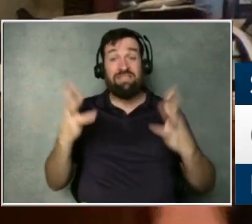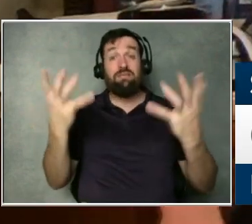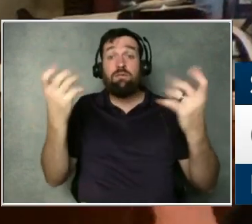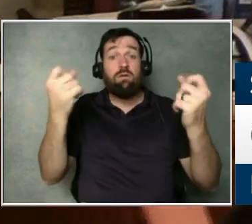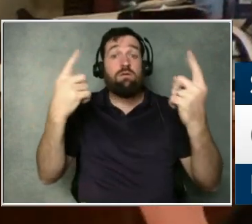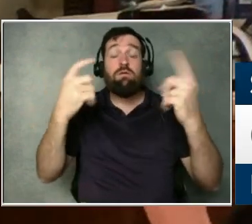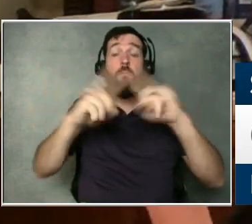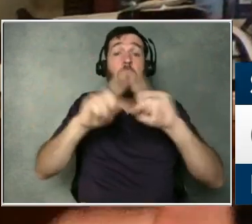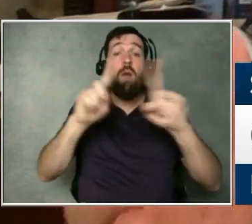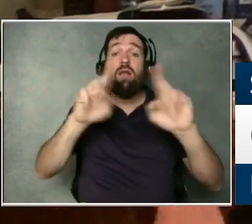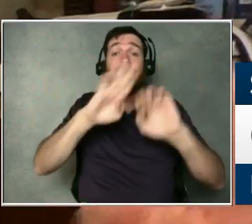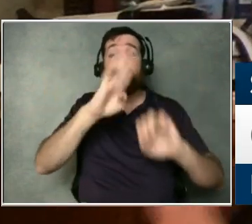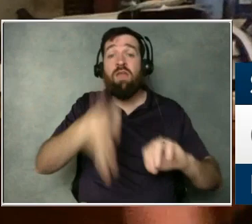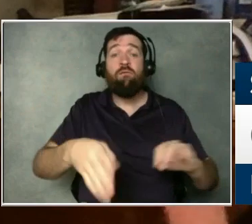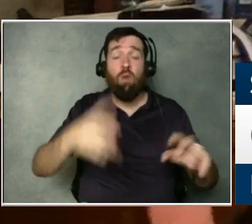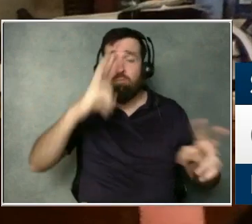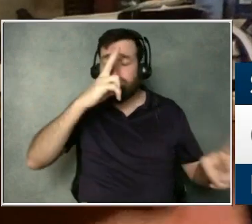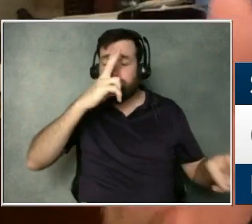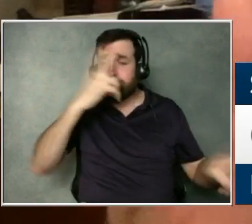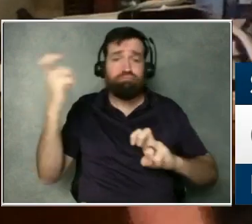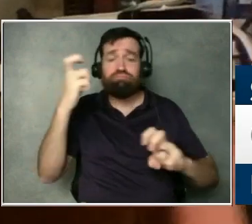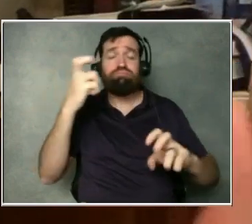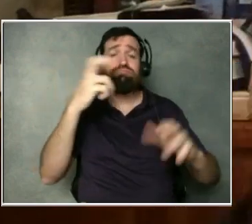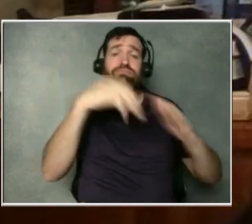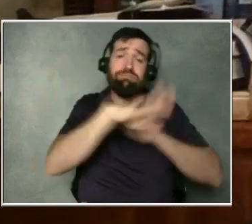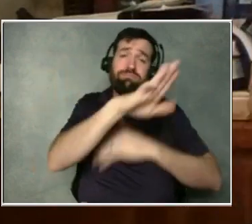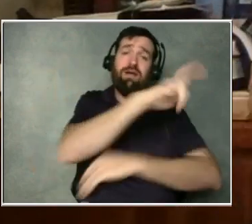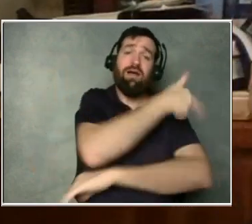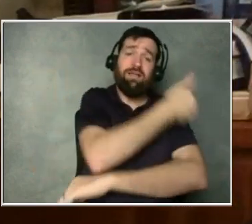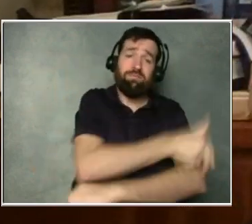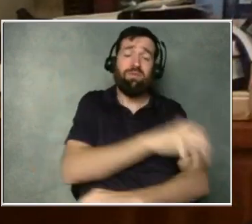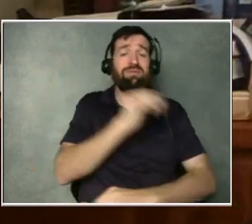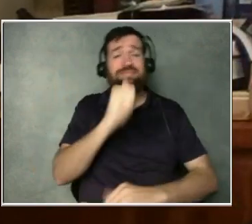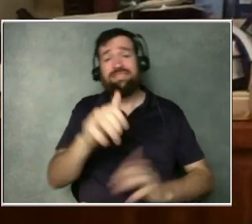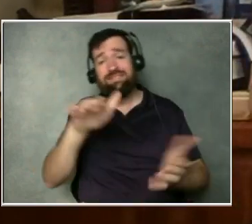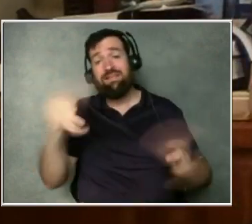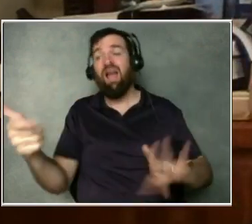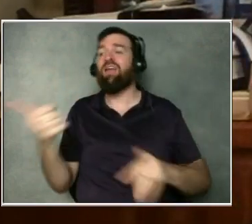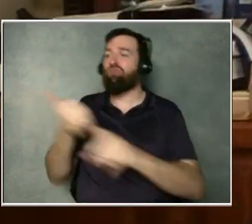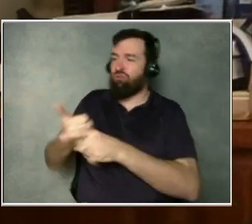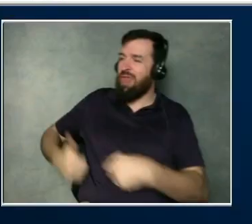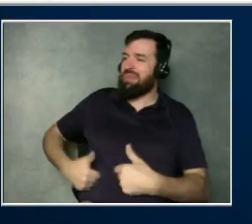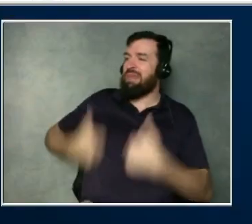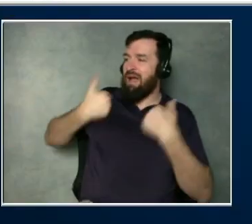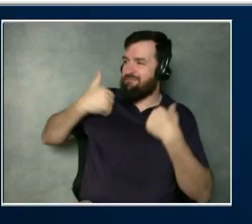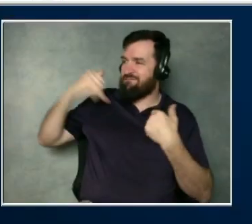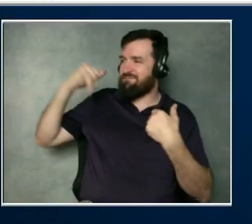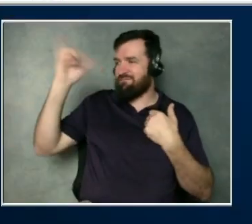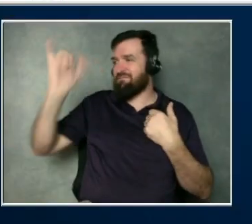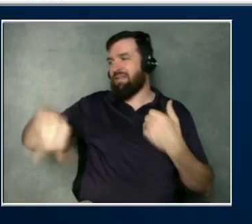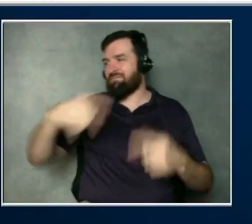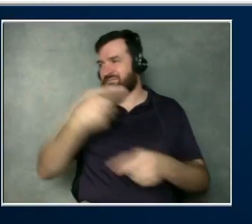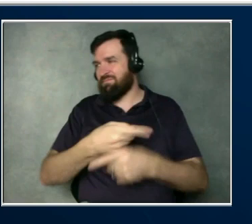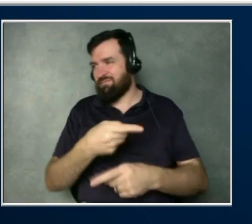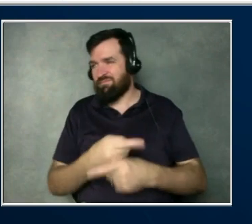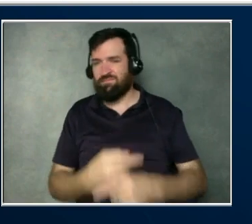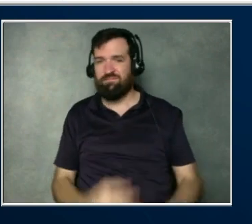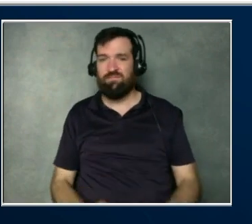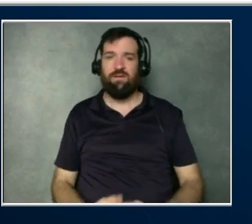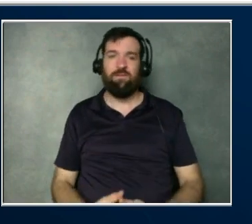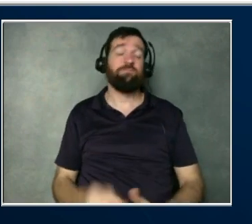get hospitalized and you didn't die. And that's why we give these vaccines. You're alive. Yeah, so Hawkeye,